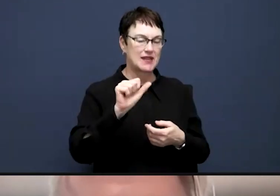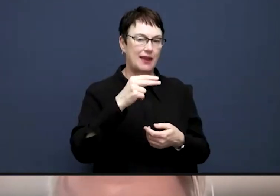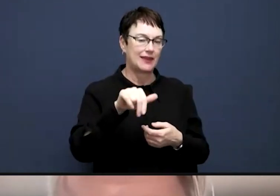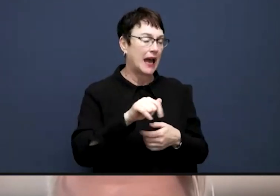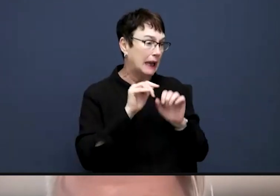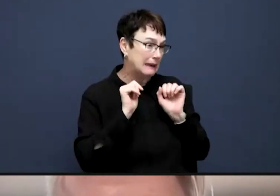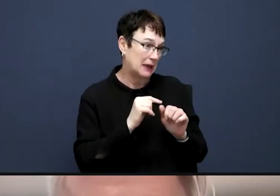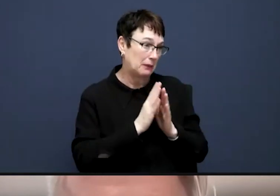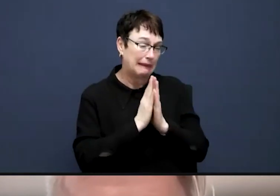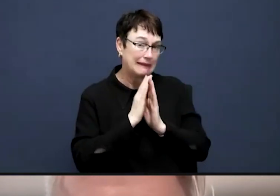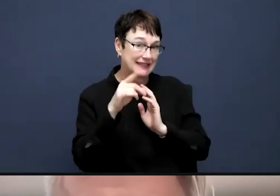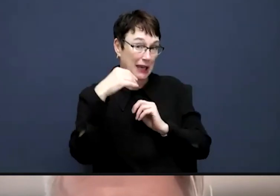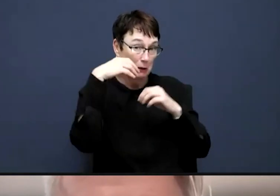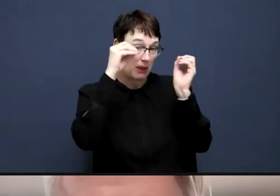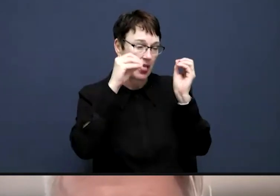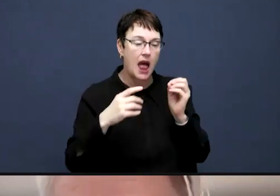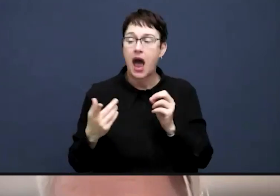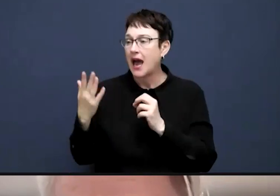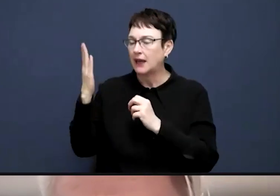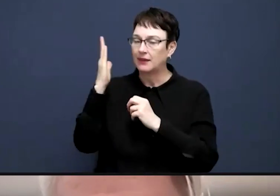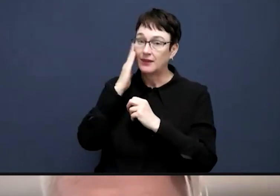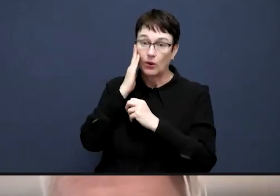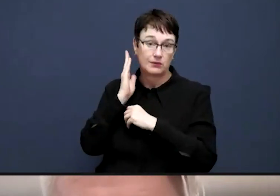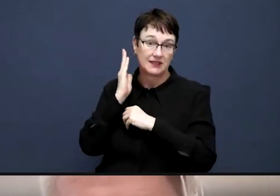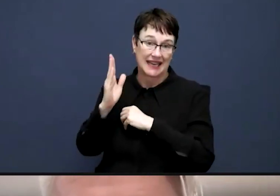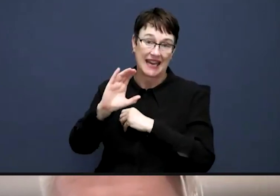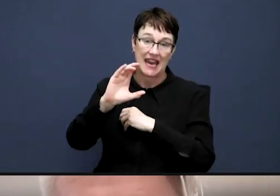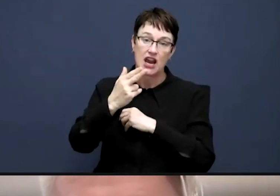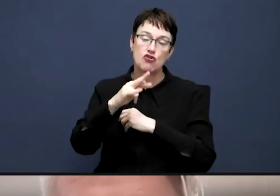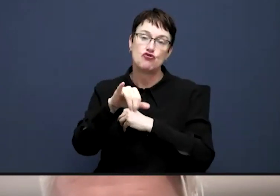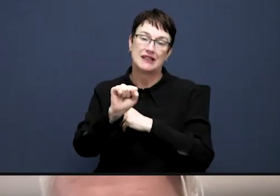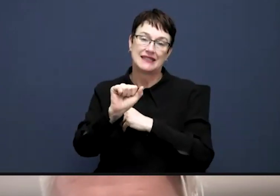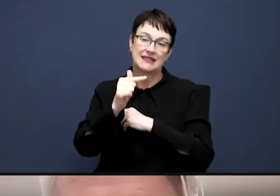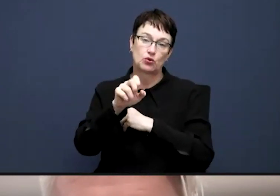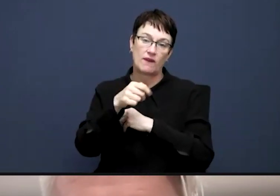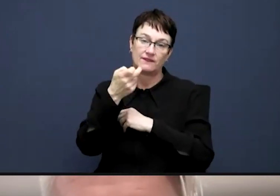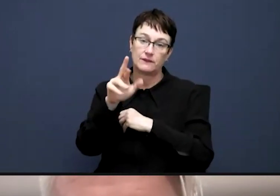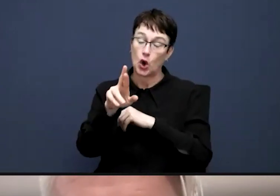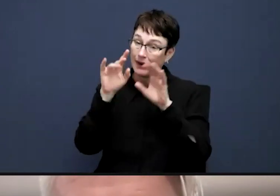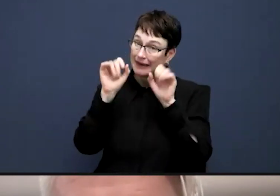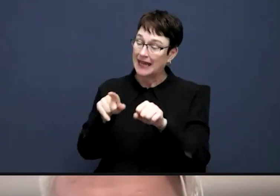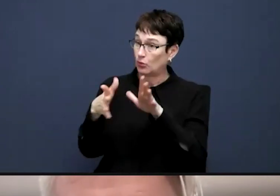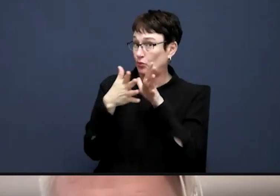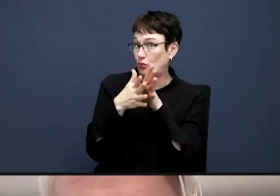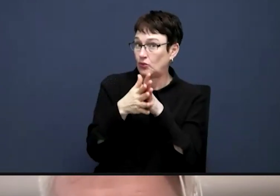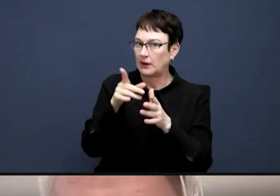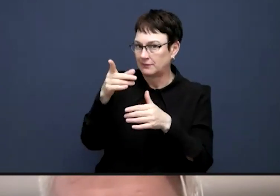solve this, please. It has to do with big toilets and how Google can help people find